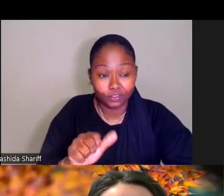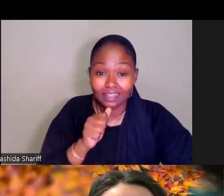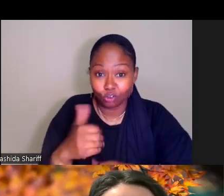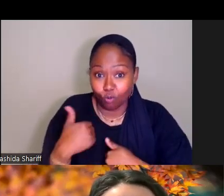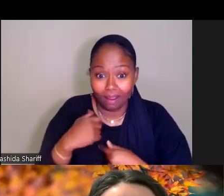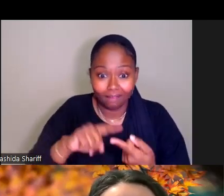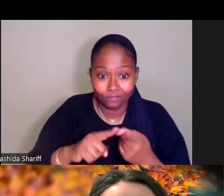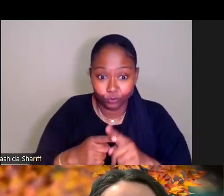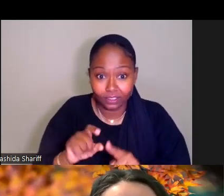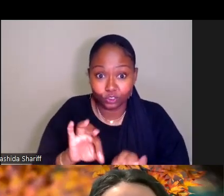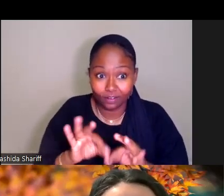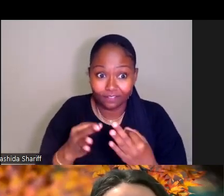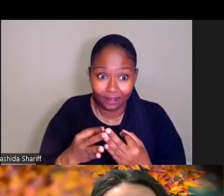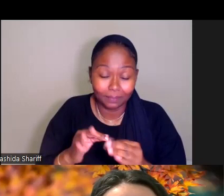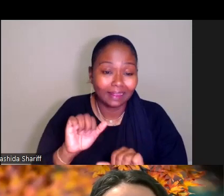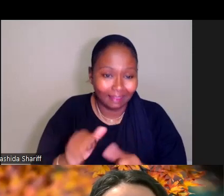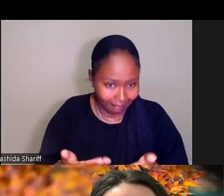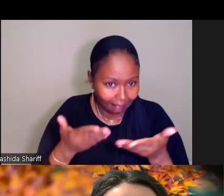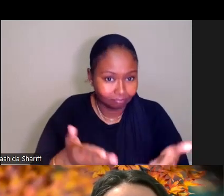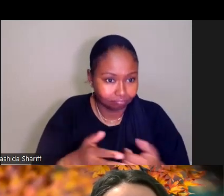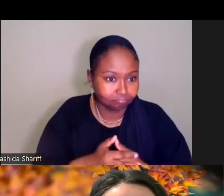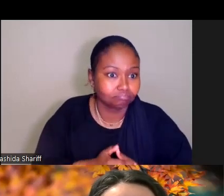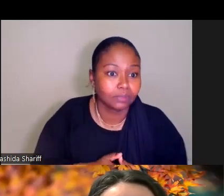to act. Next slide, please.